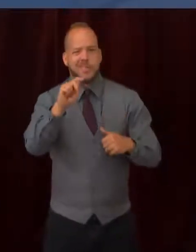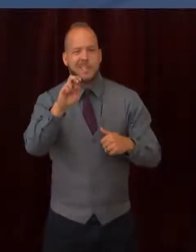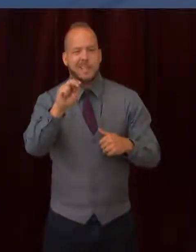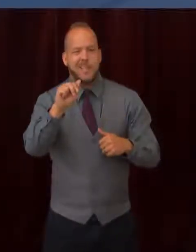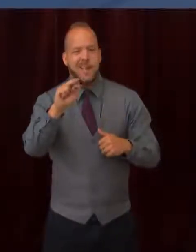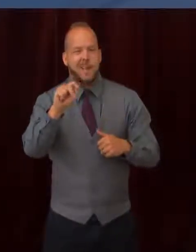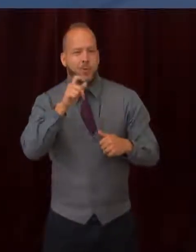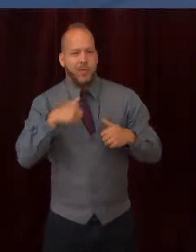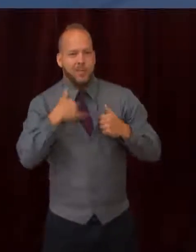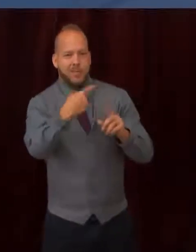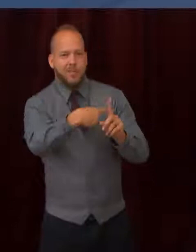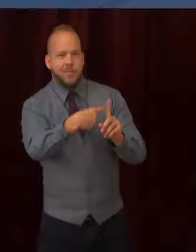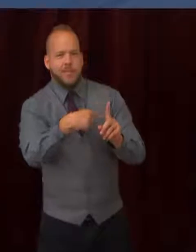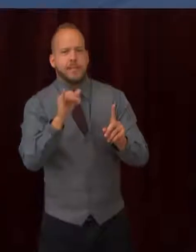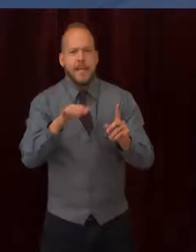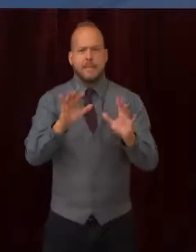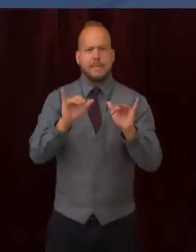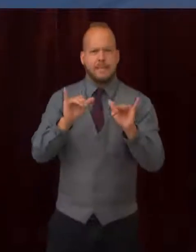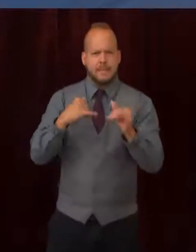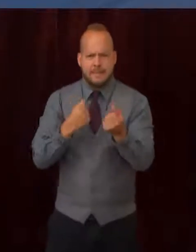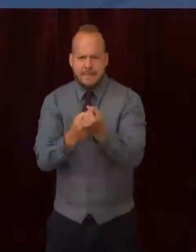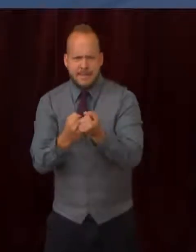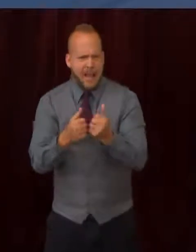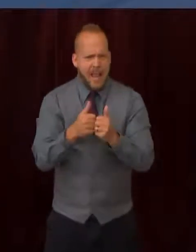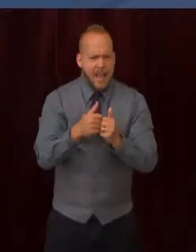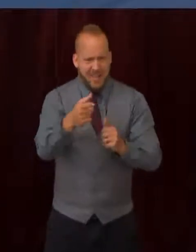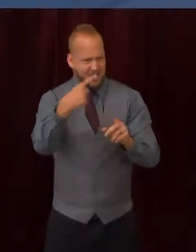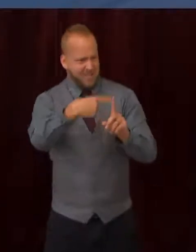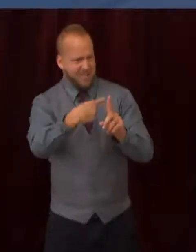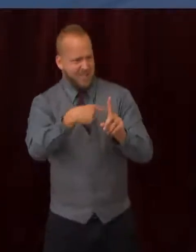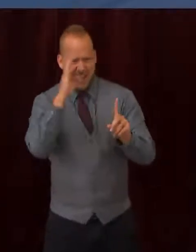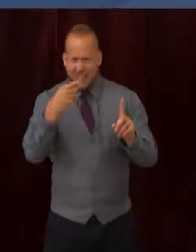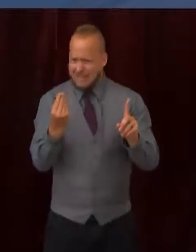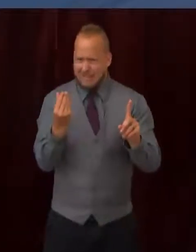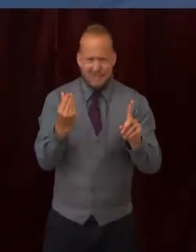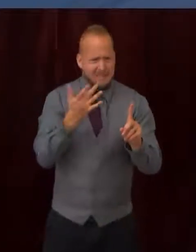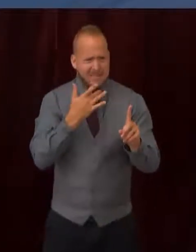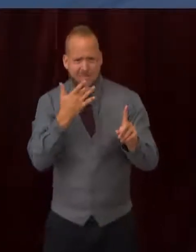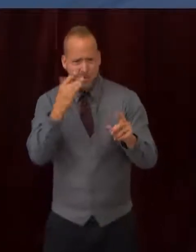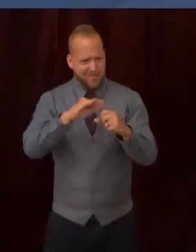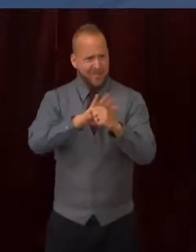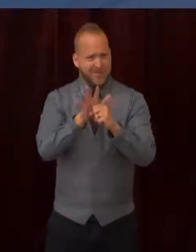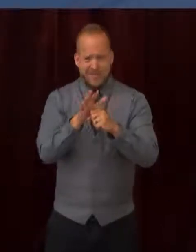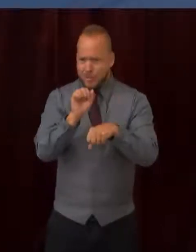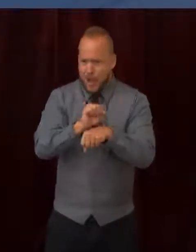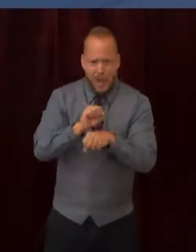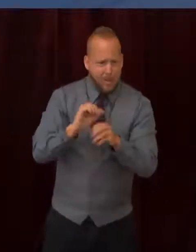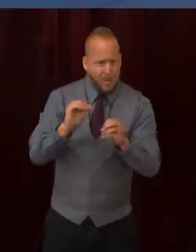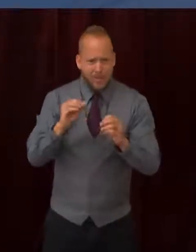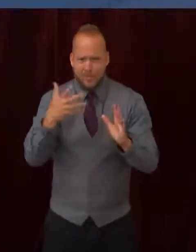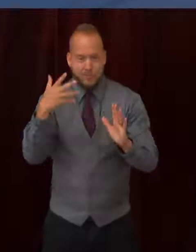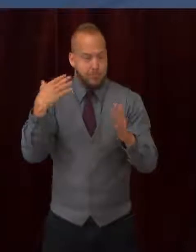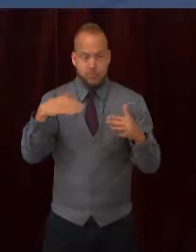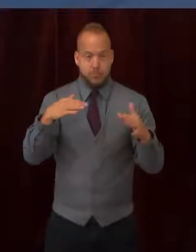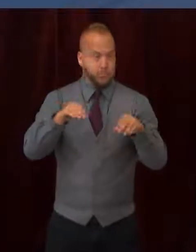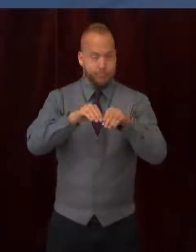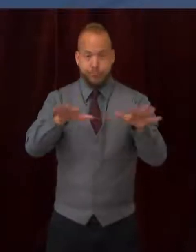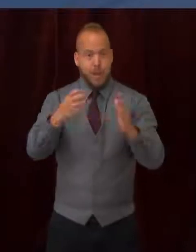are paying what they can, when they can. Both tenants and landlords must work together during this